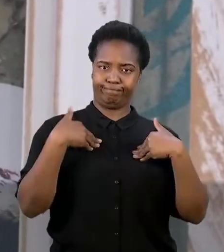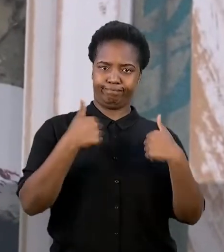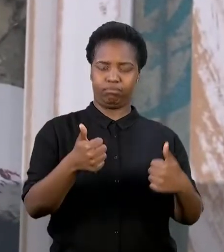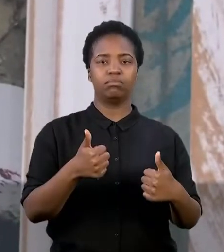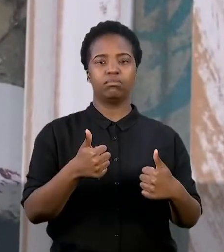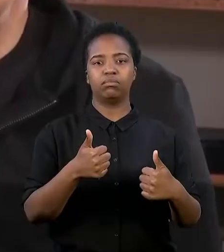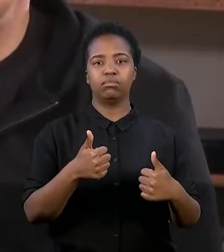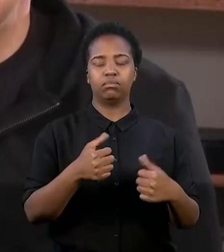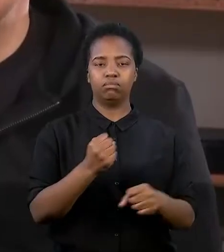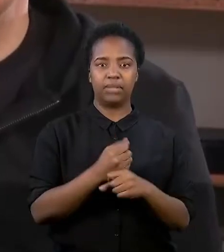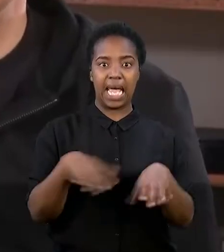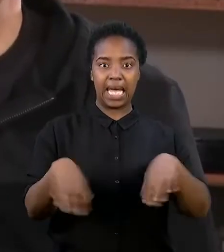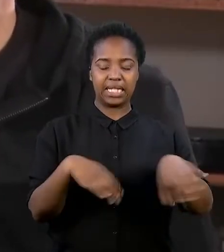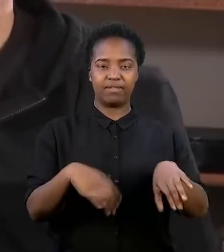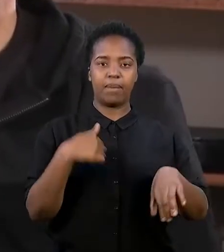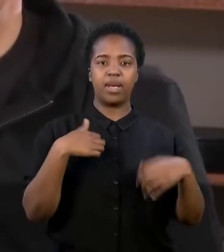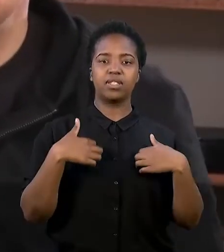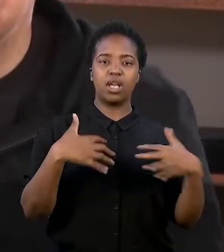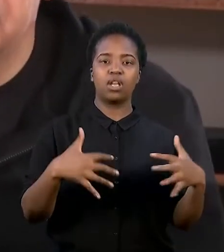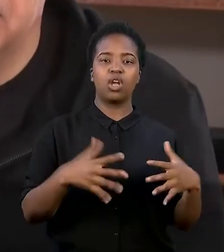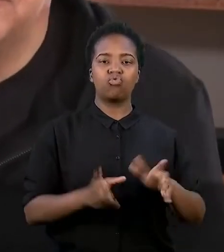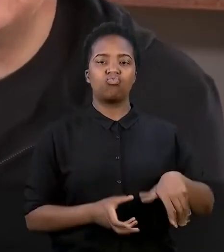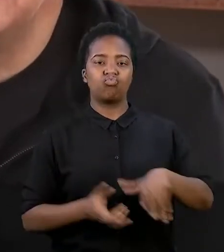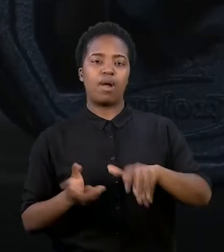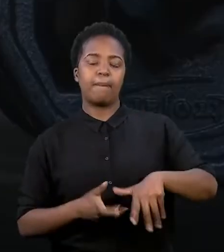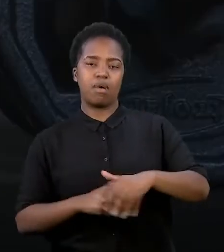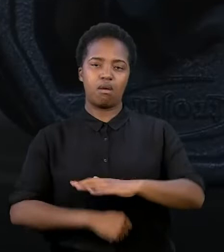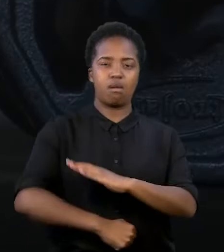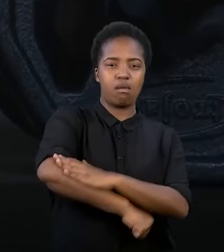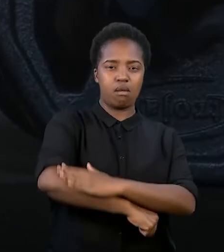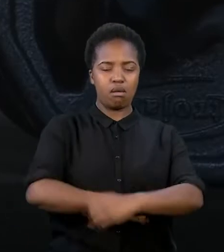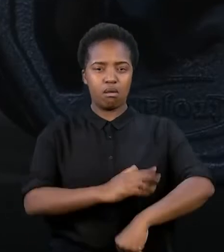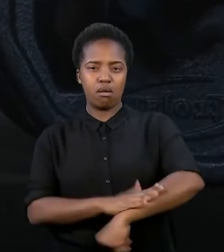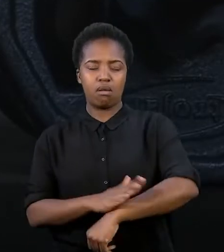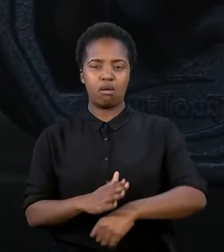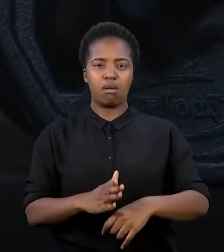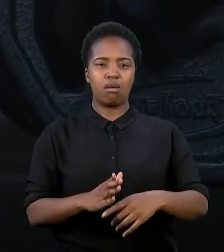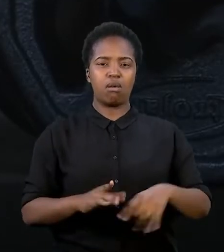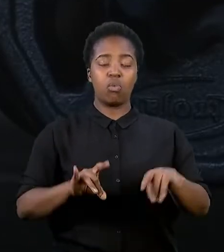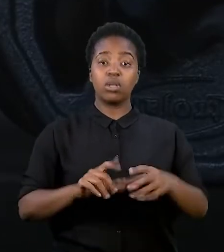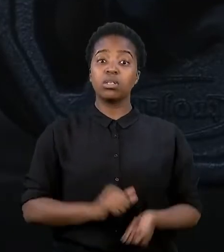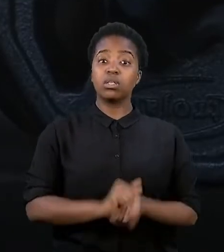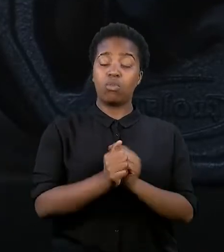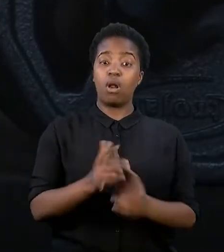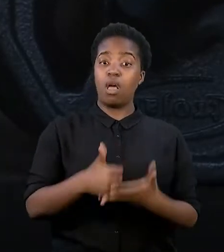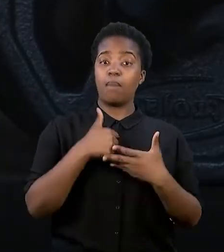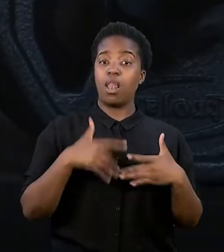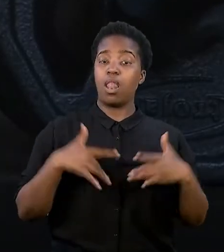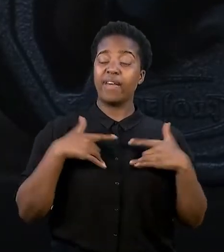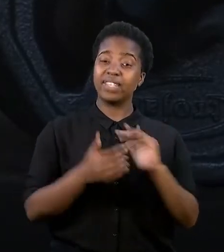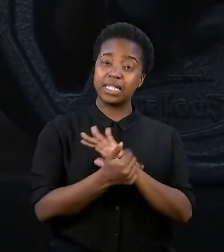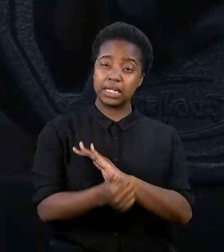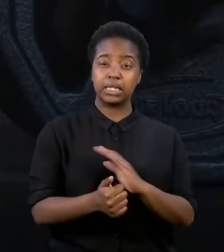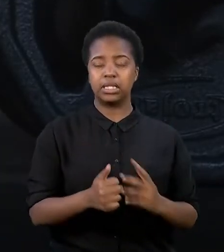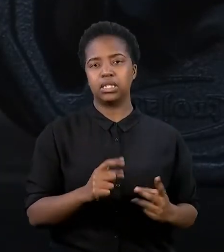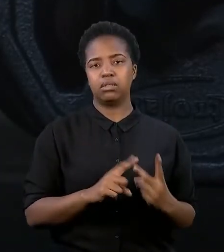healthy and to be active, I started to play wheelchair rugby. So the sport actually helped me with life skills